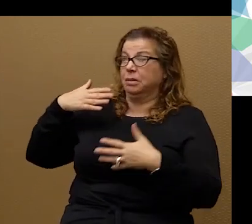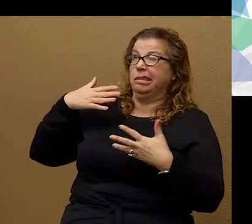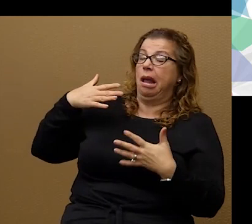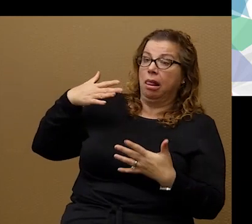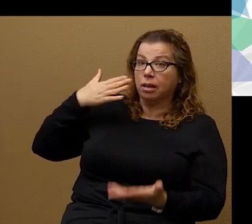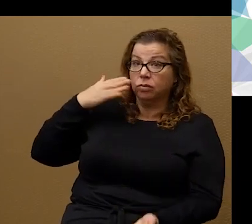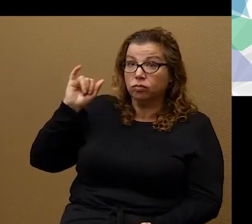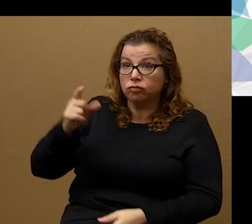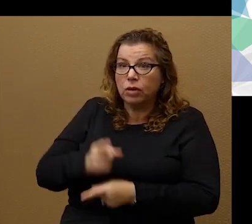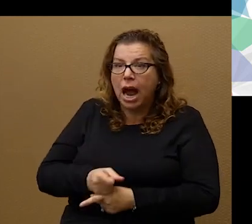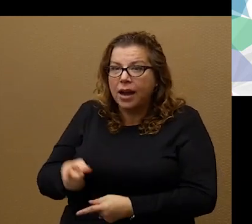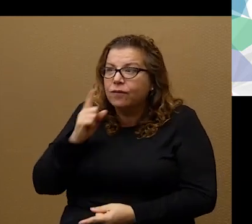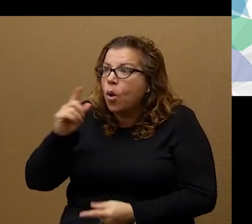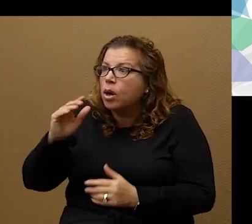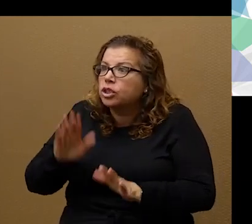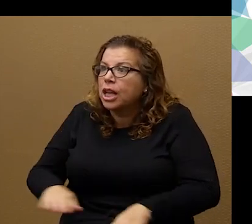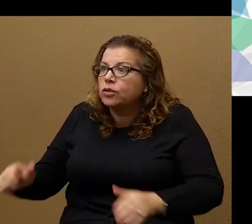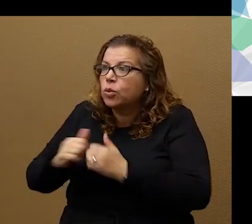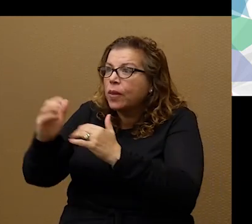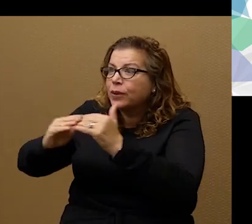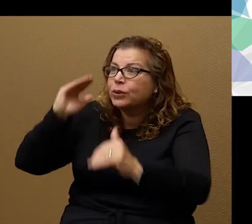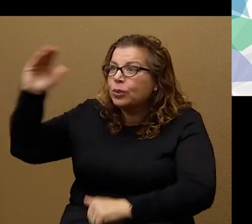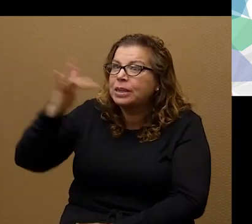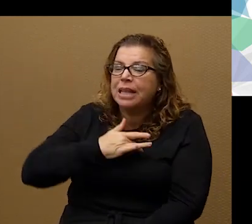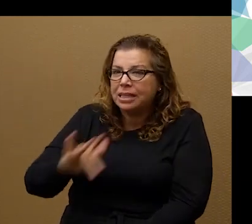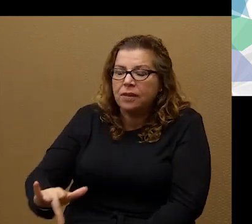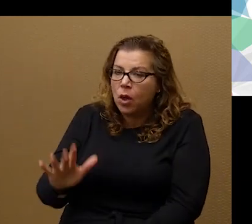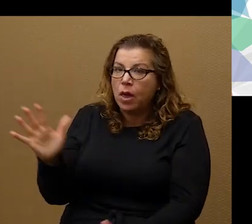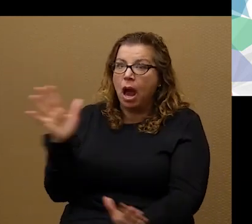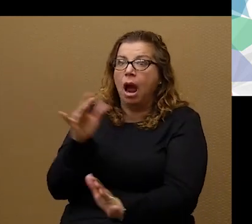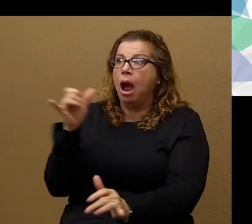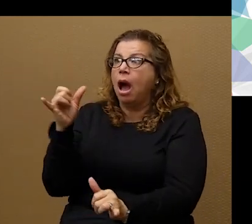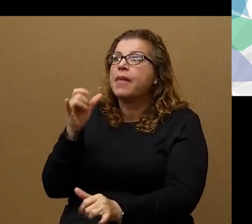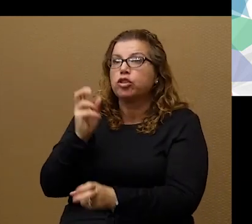is even harder for them. Movement.